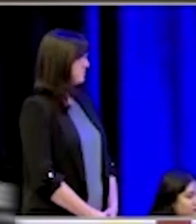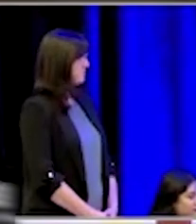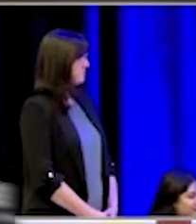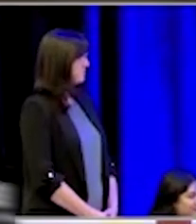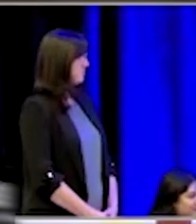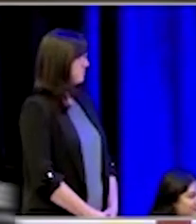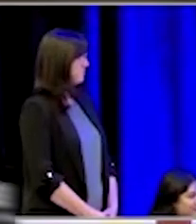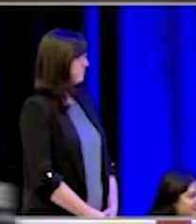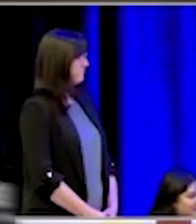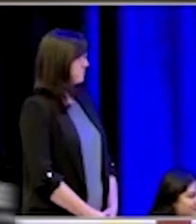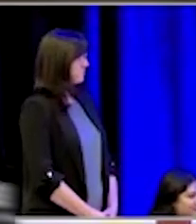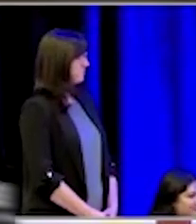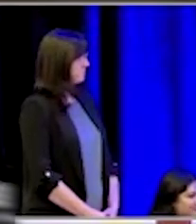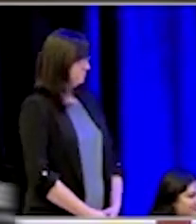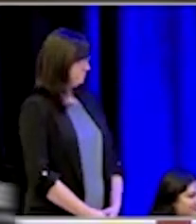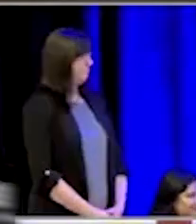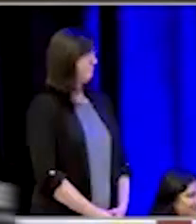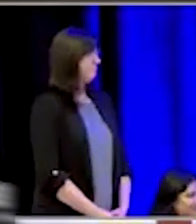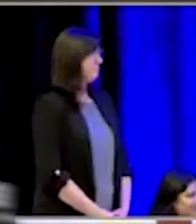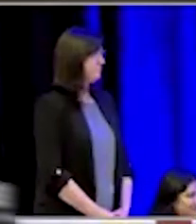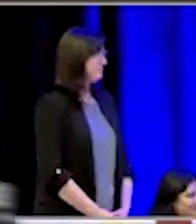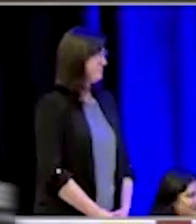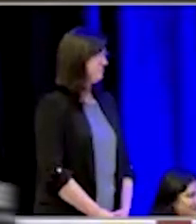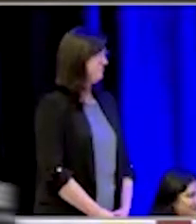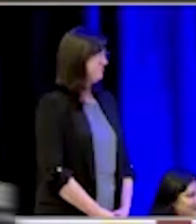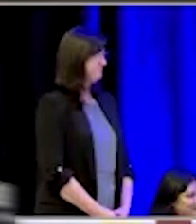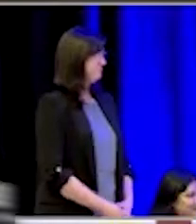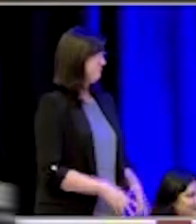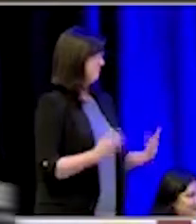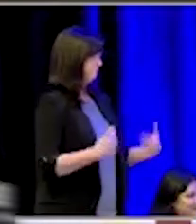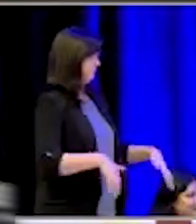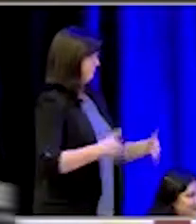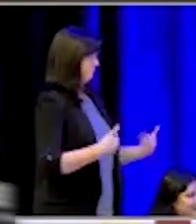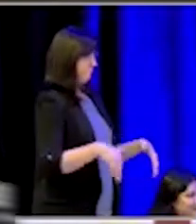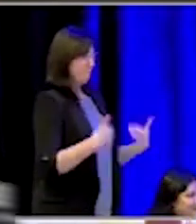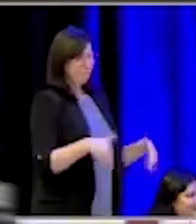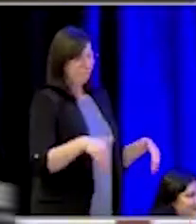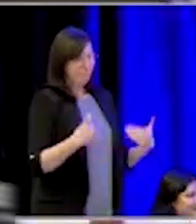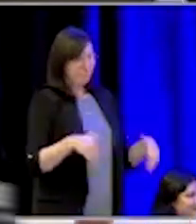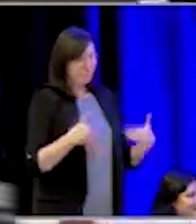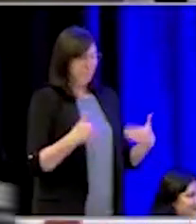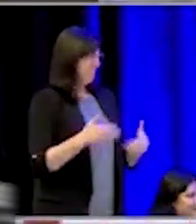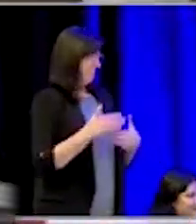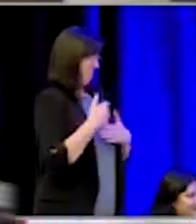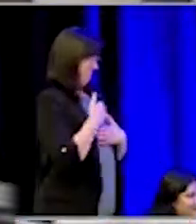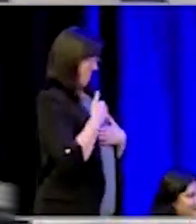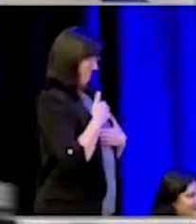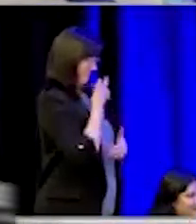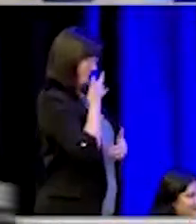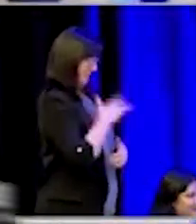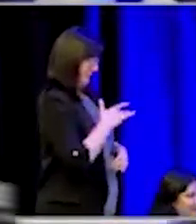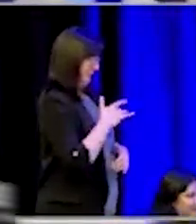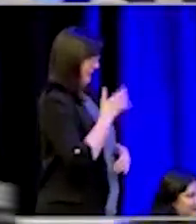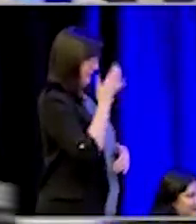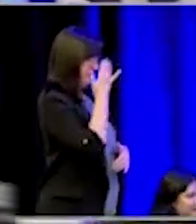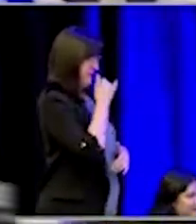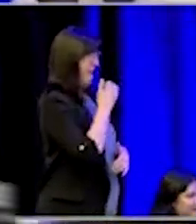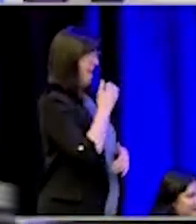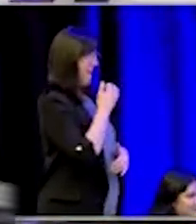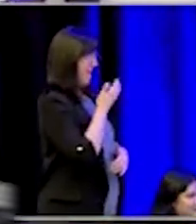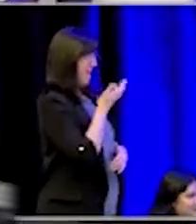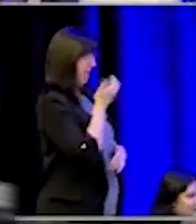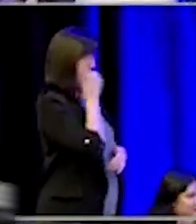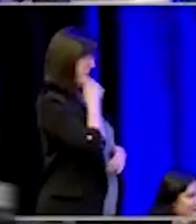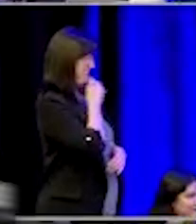very much, and I'll bring it back to Maureen. Wow. So I get the pleasure of working with these folks all